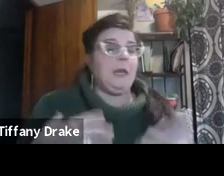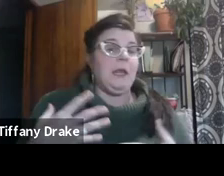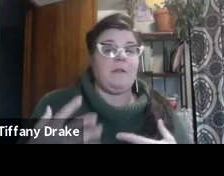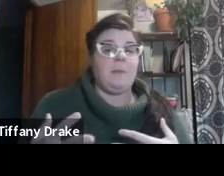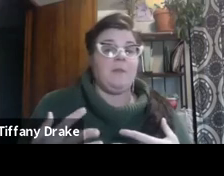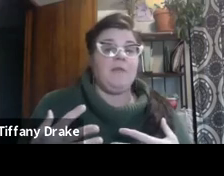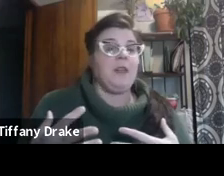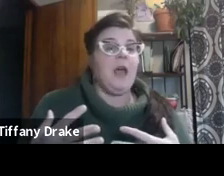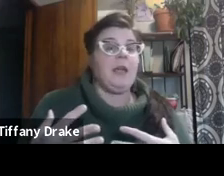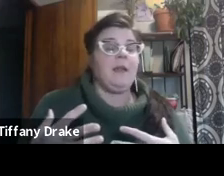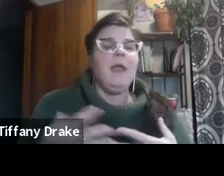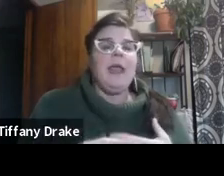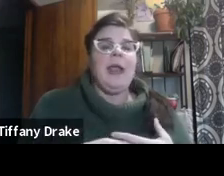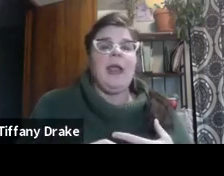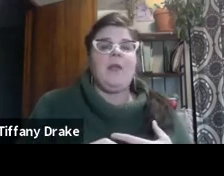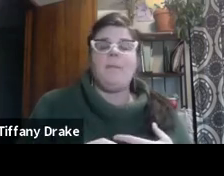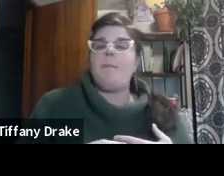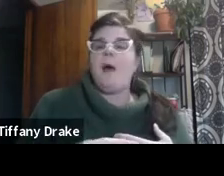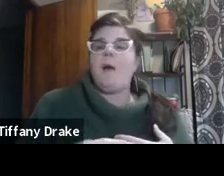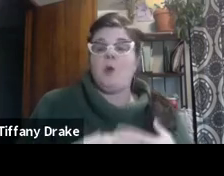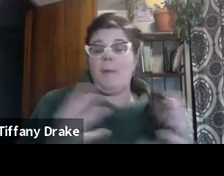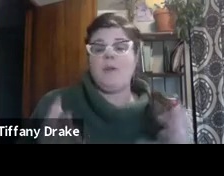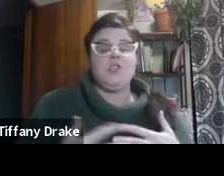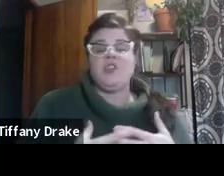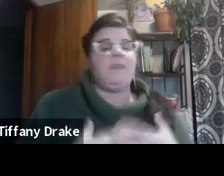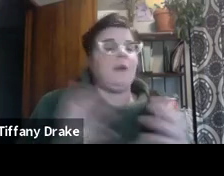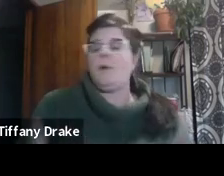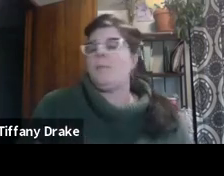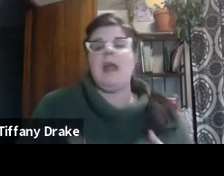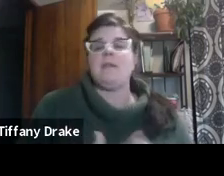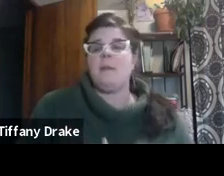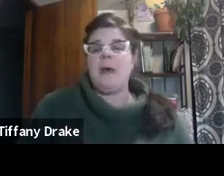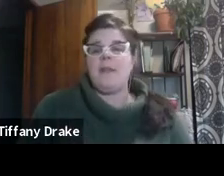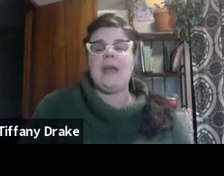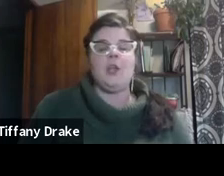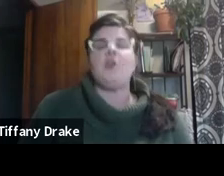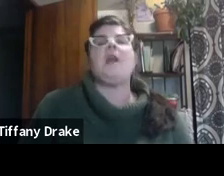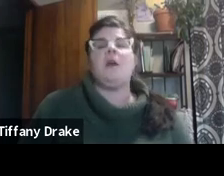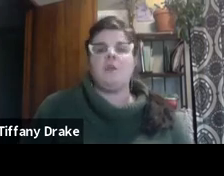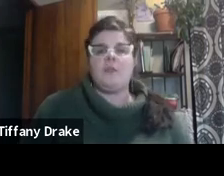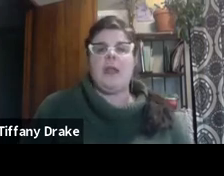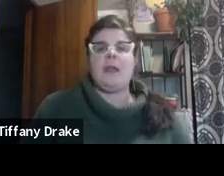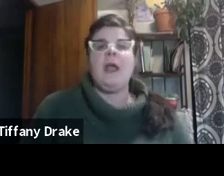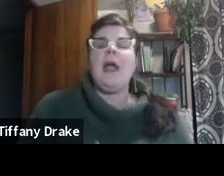of some BDSM stuff online. And her mother was just very perplexed about that and could